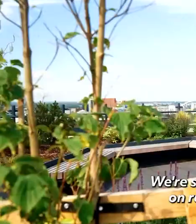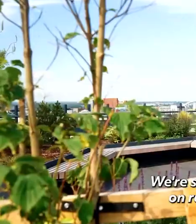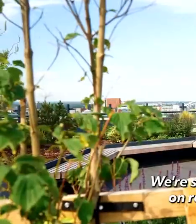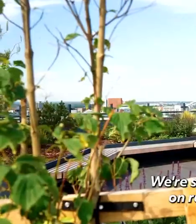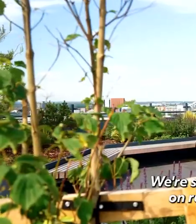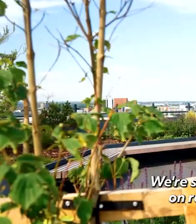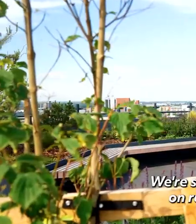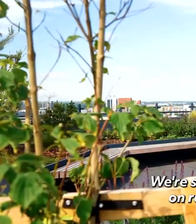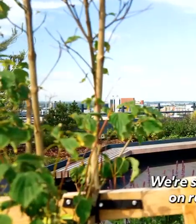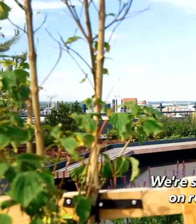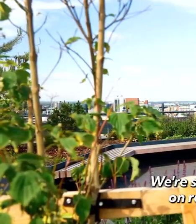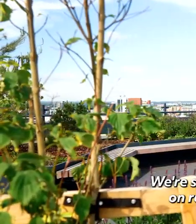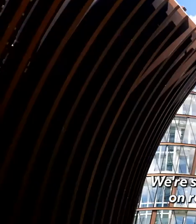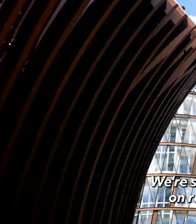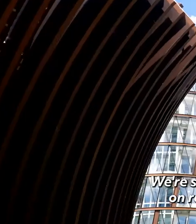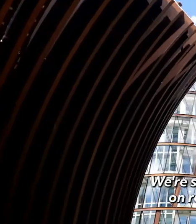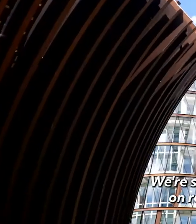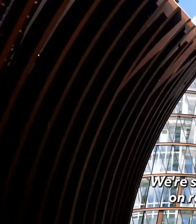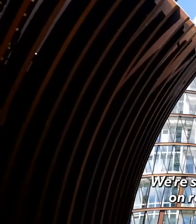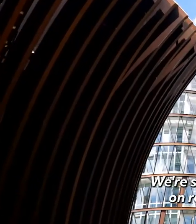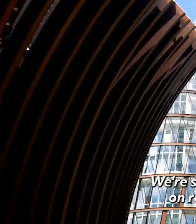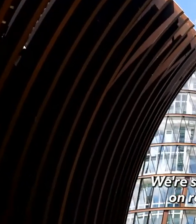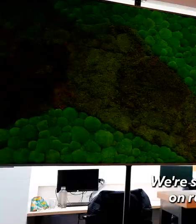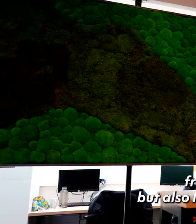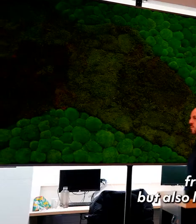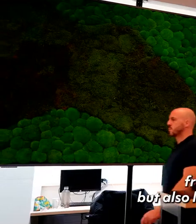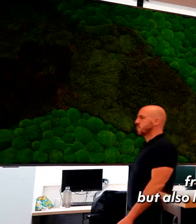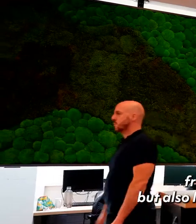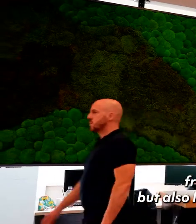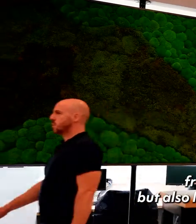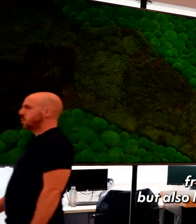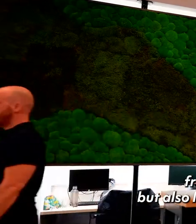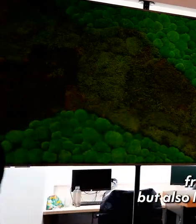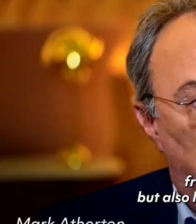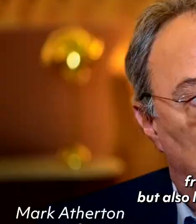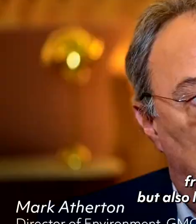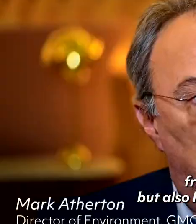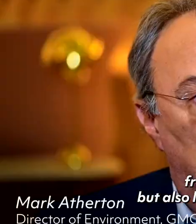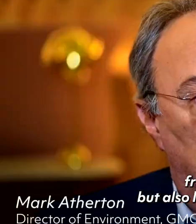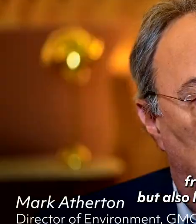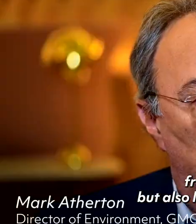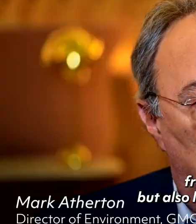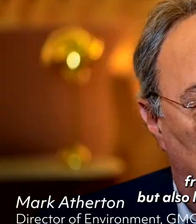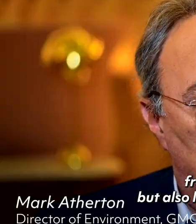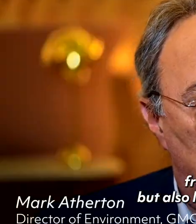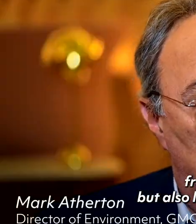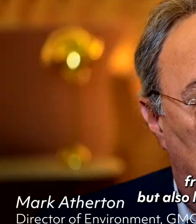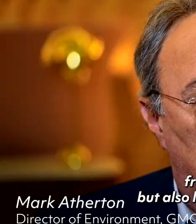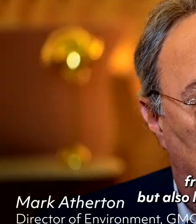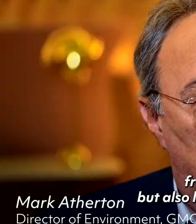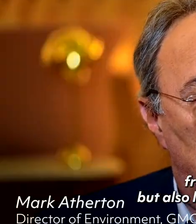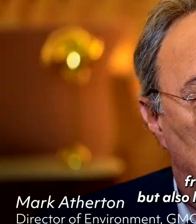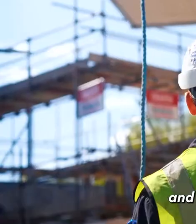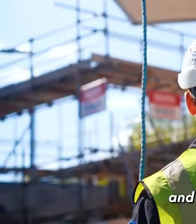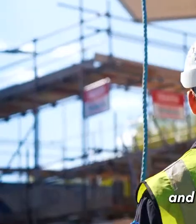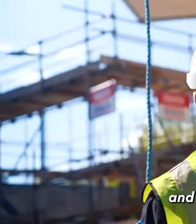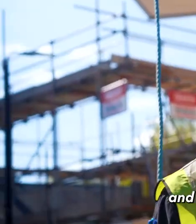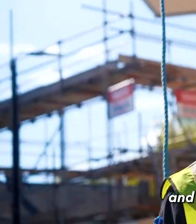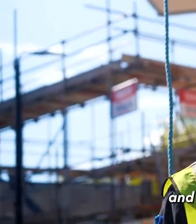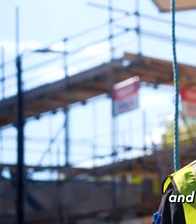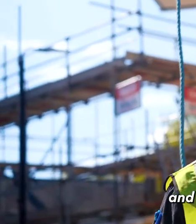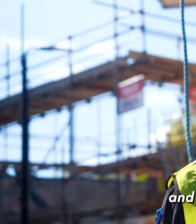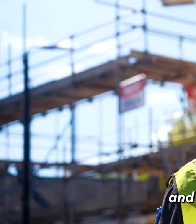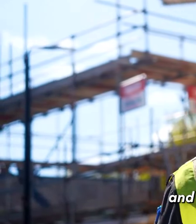We're spending £80 million this year on reducing the carbon impact from public buildings, but also looking at our 1.2 million homes and how